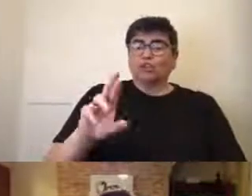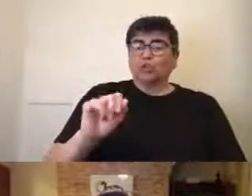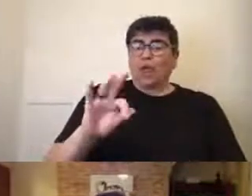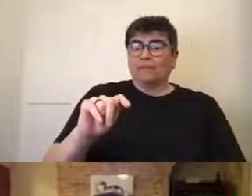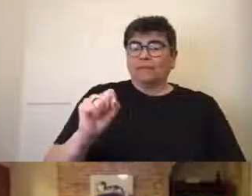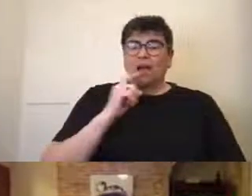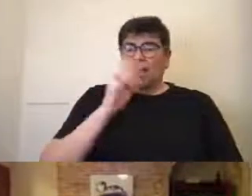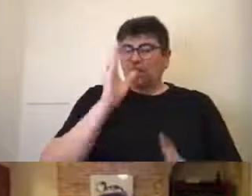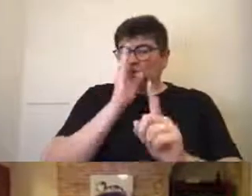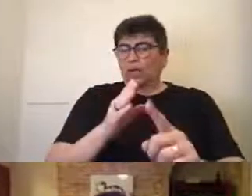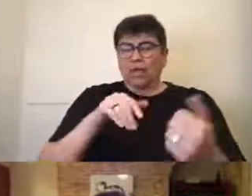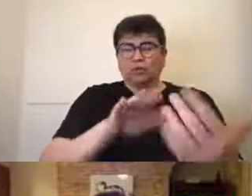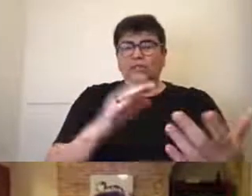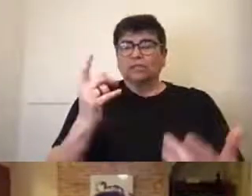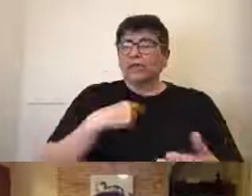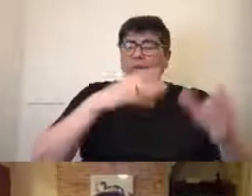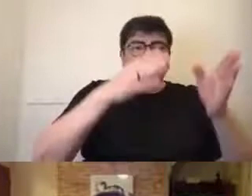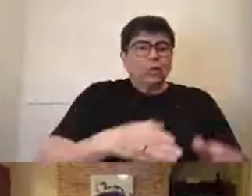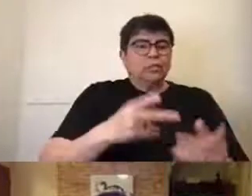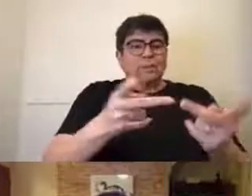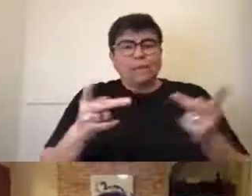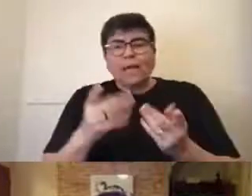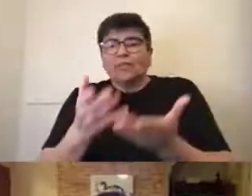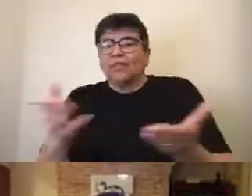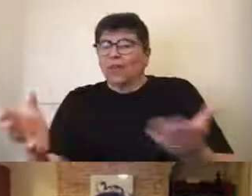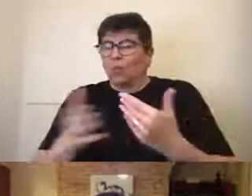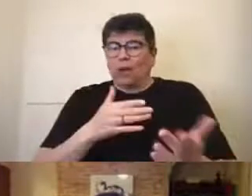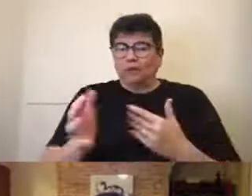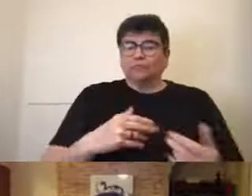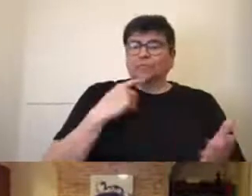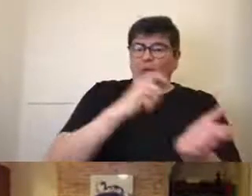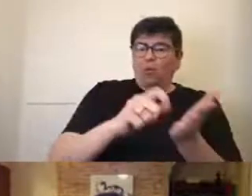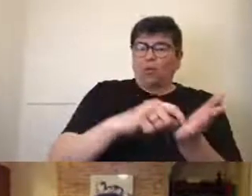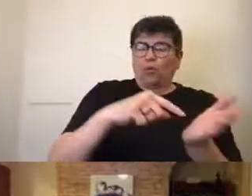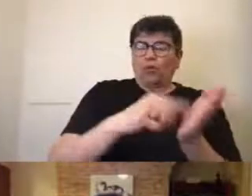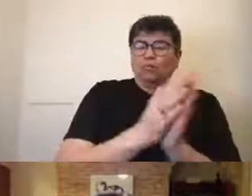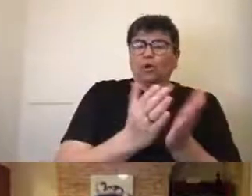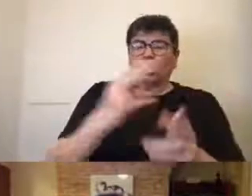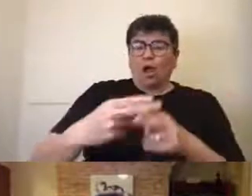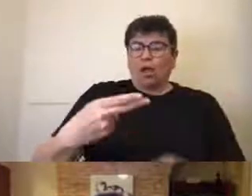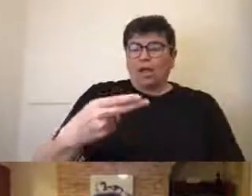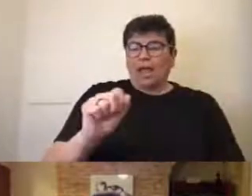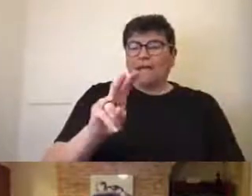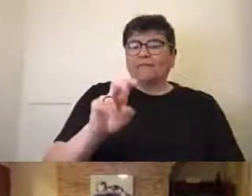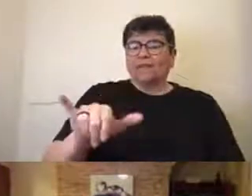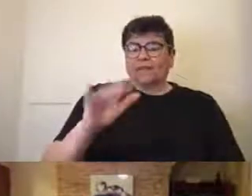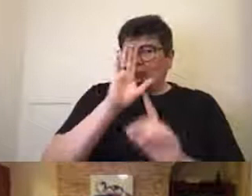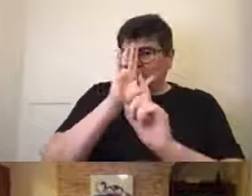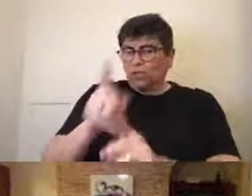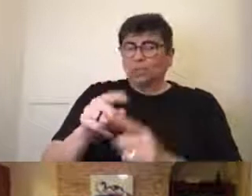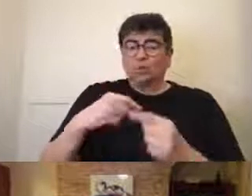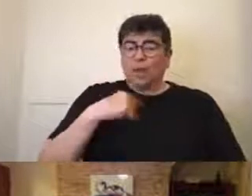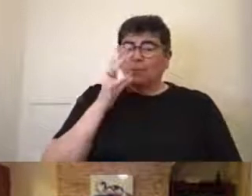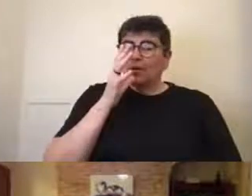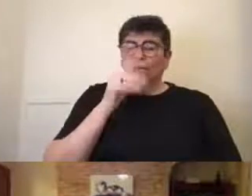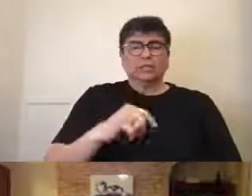directly address something, a person, place, thing, whatever. I wrote this book called Heavy, which is directly addressed to my mother. It's not a letter to my mother. It's